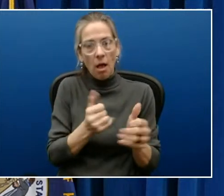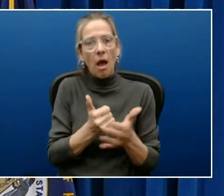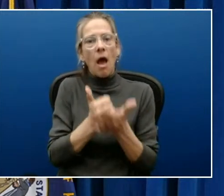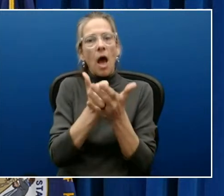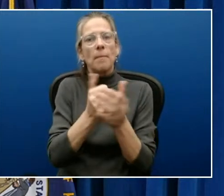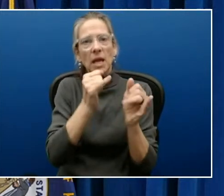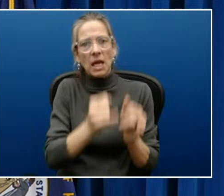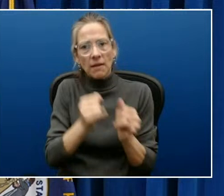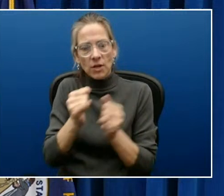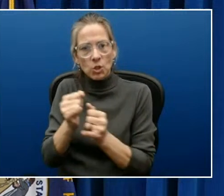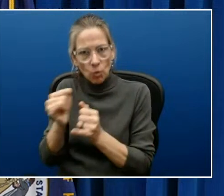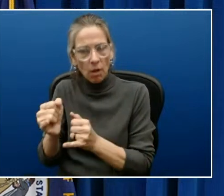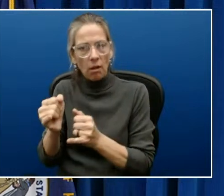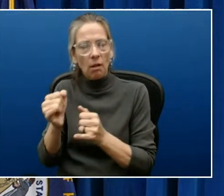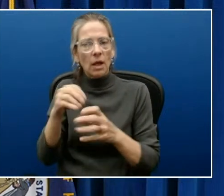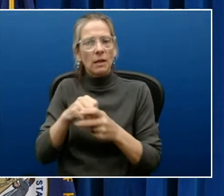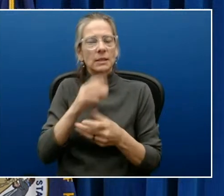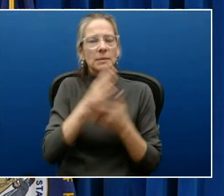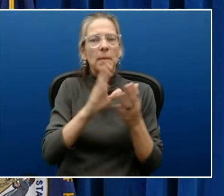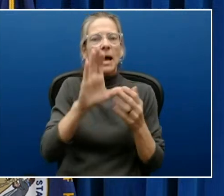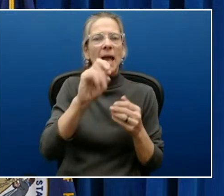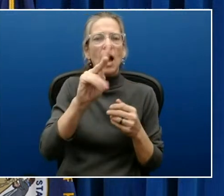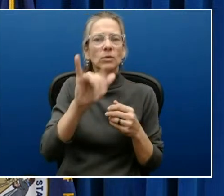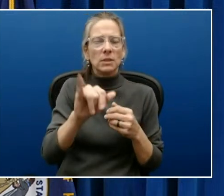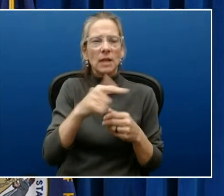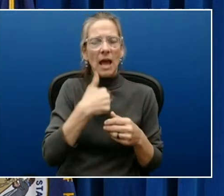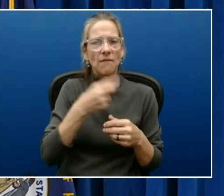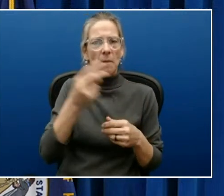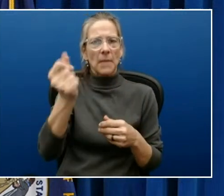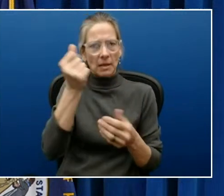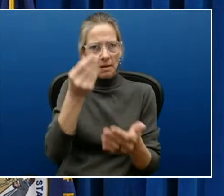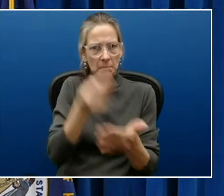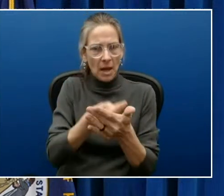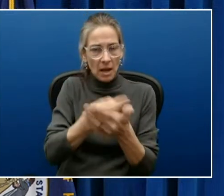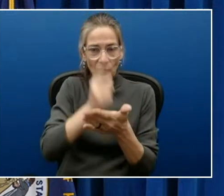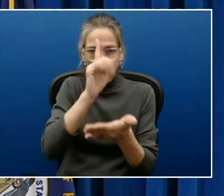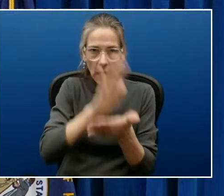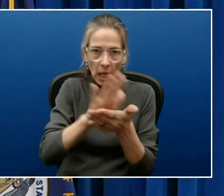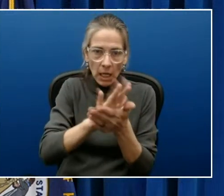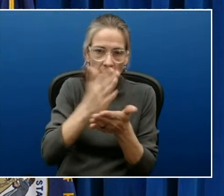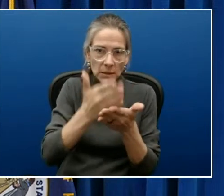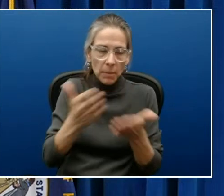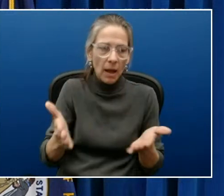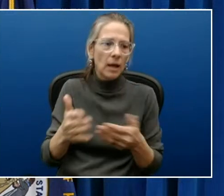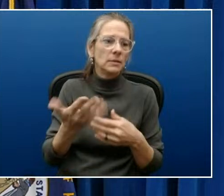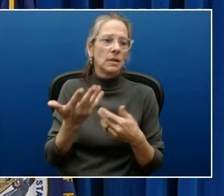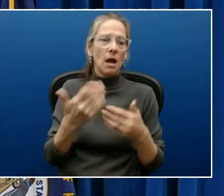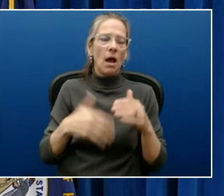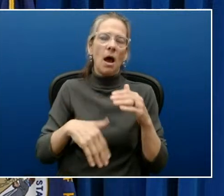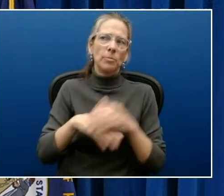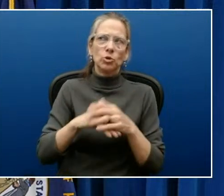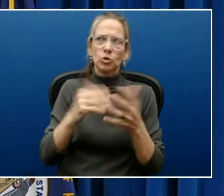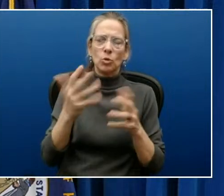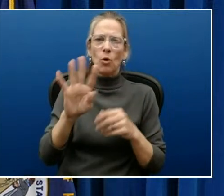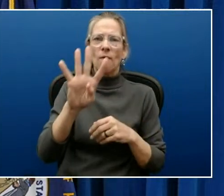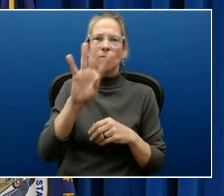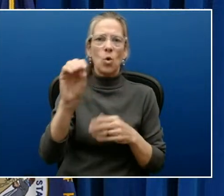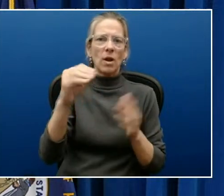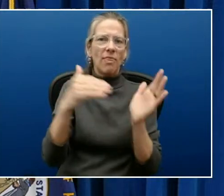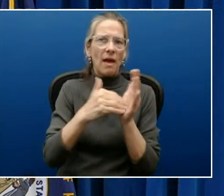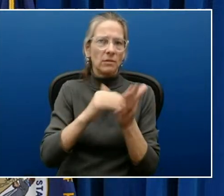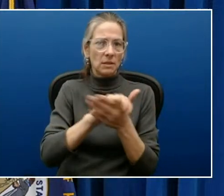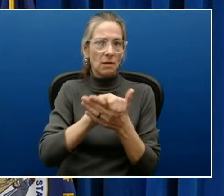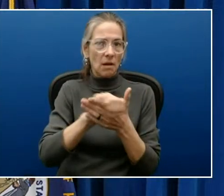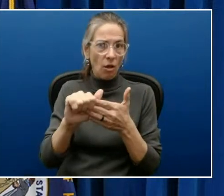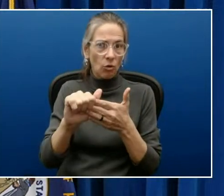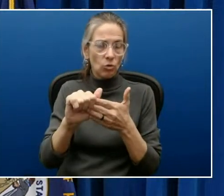counties to have immediate needs dollars, dollars for cleaning supplies, and up to a little over $40,000